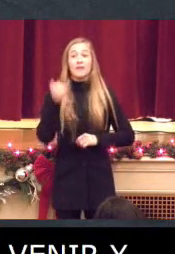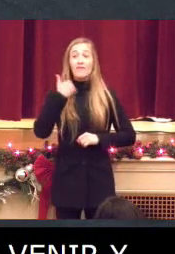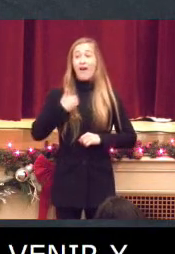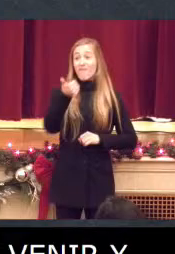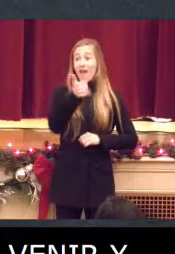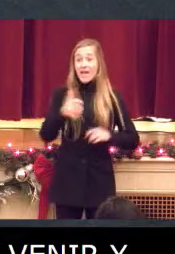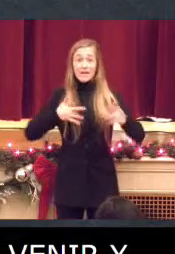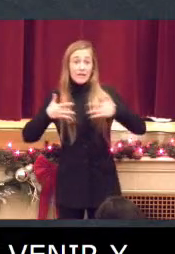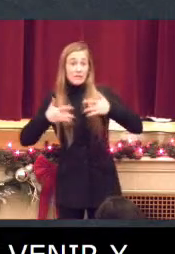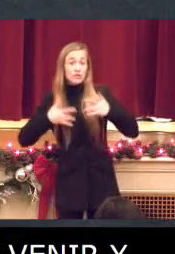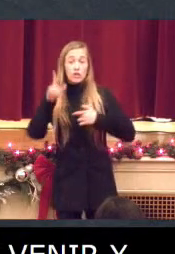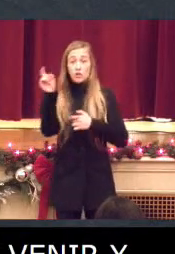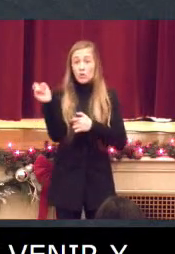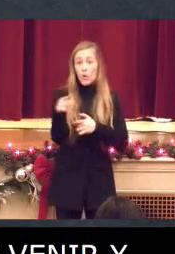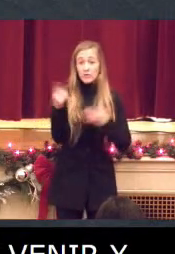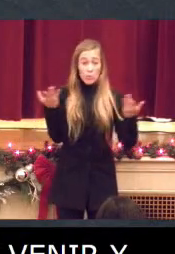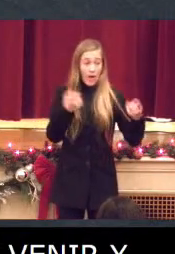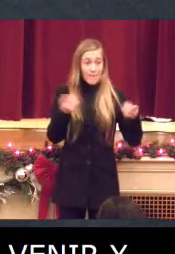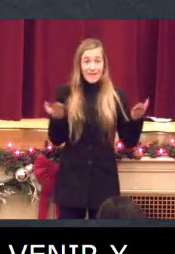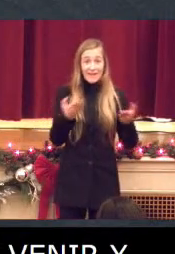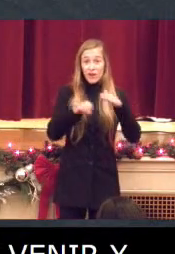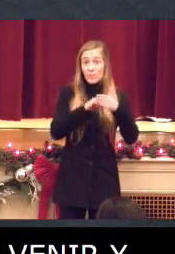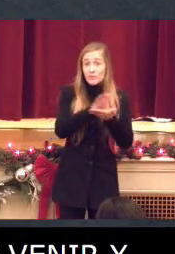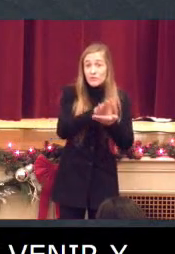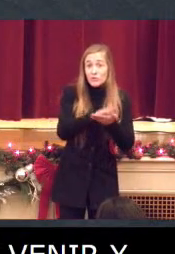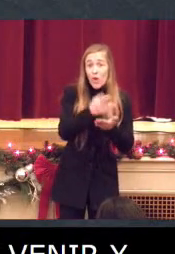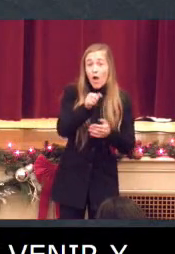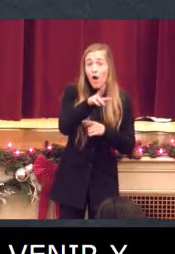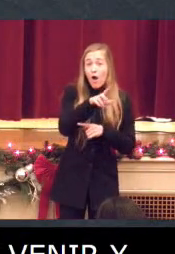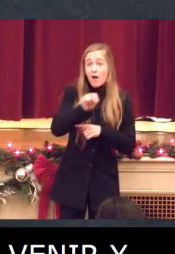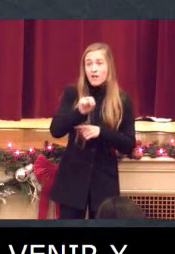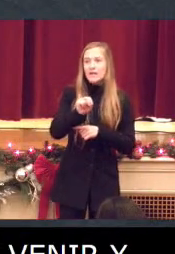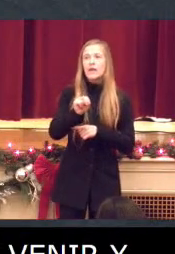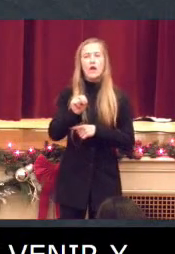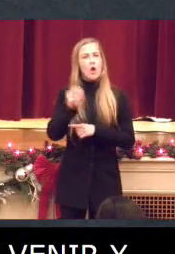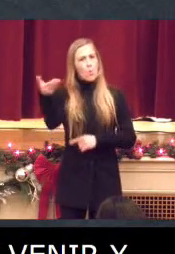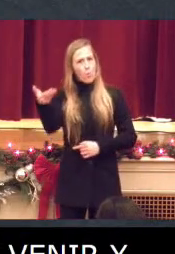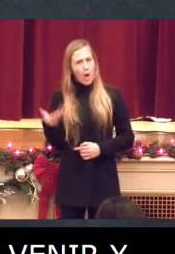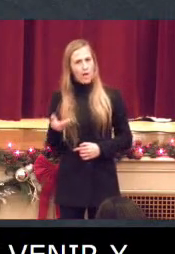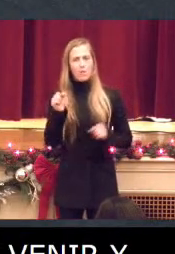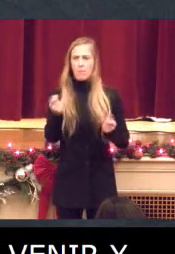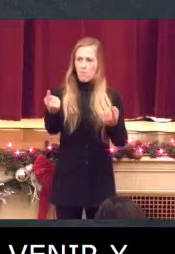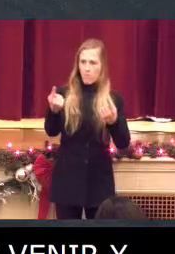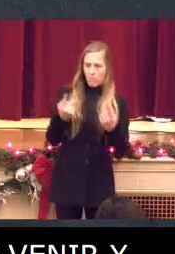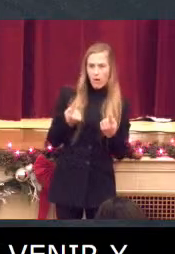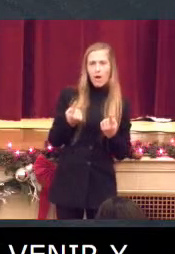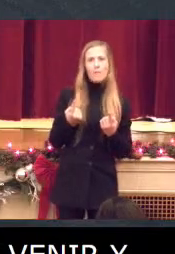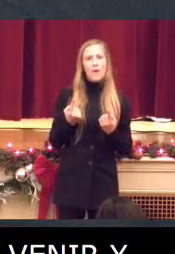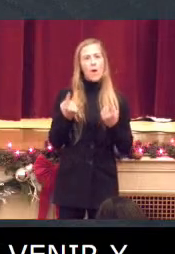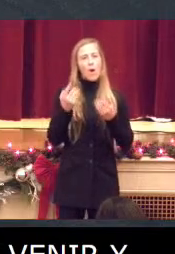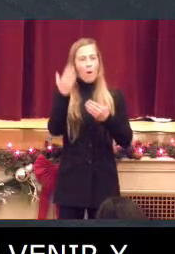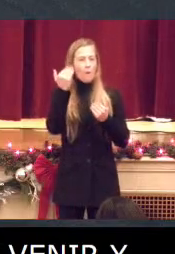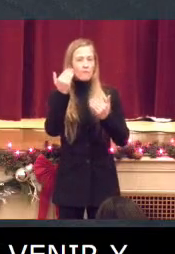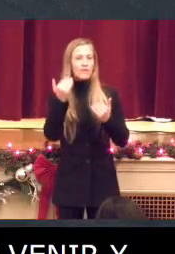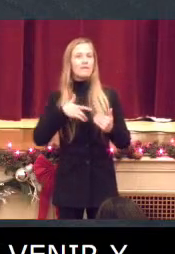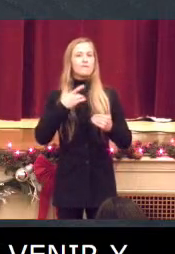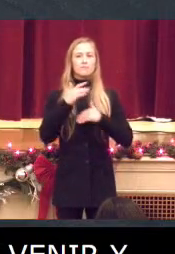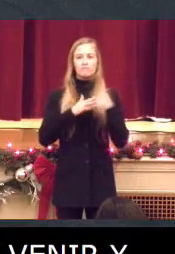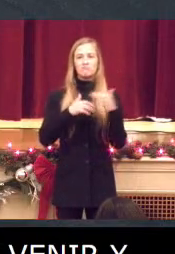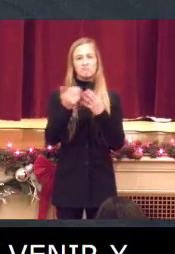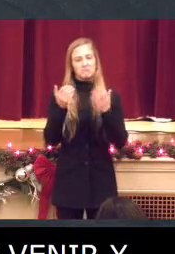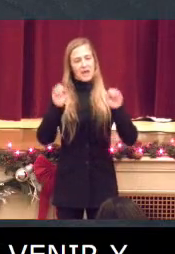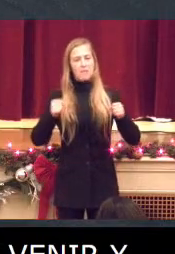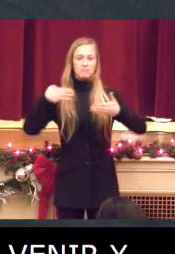at Harlan, you know we are open and honest, and hopefully you feel comfortable coming to us. But we are so grateful that you